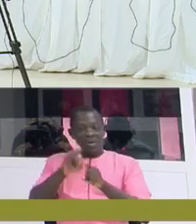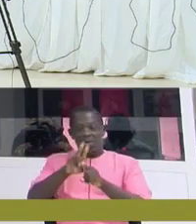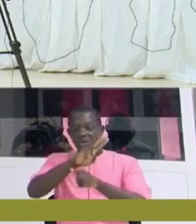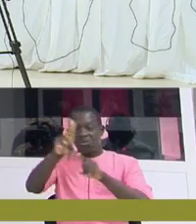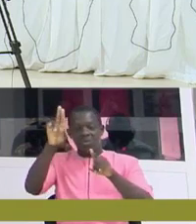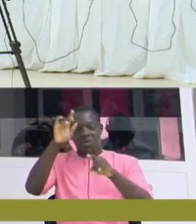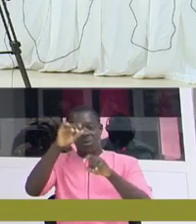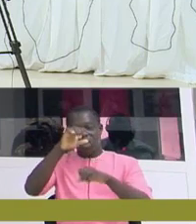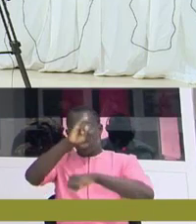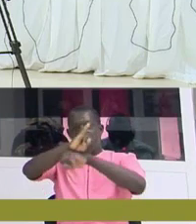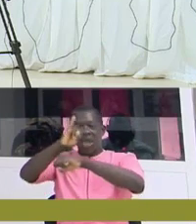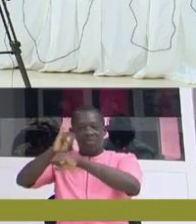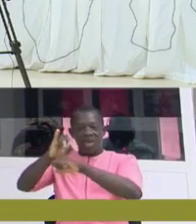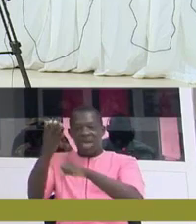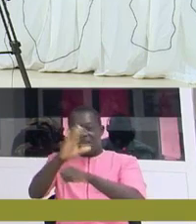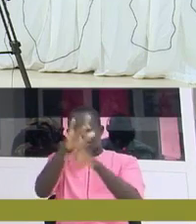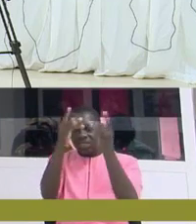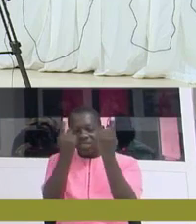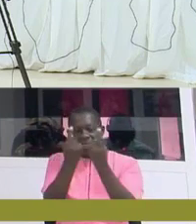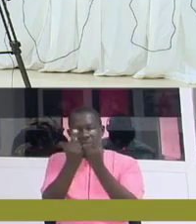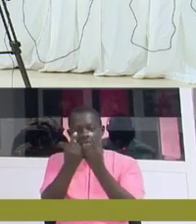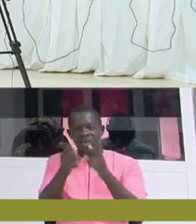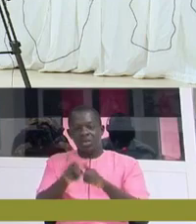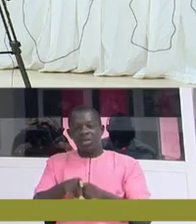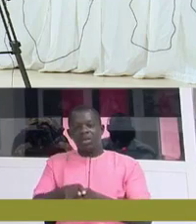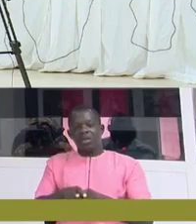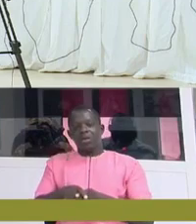unable to recognize anything